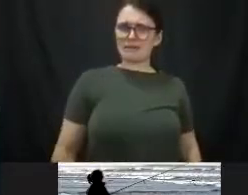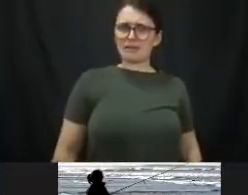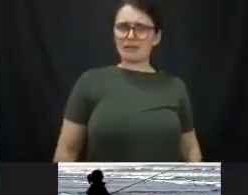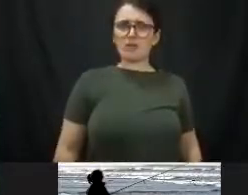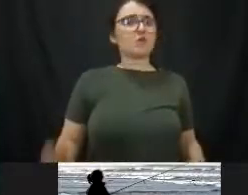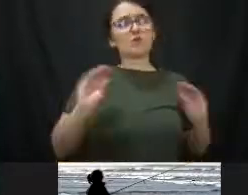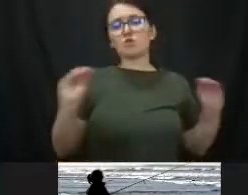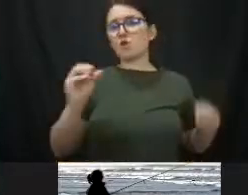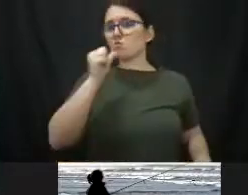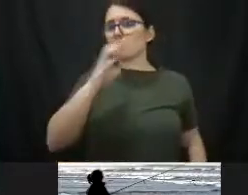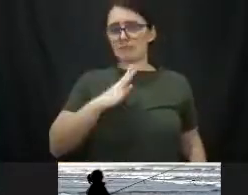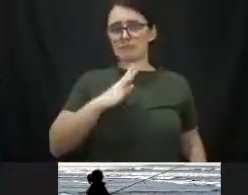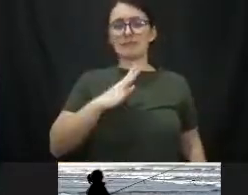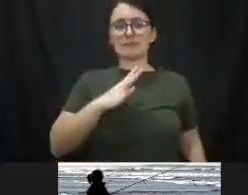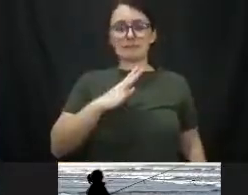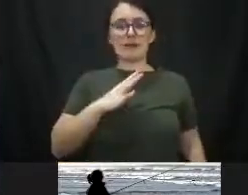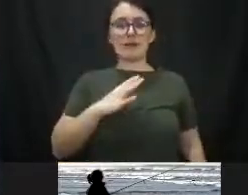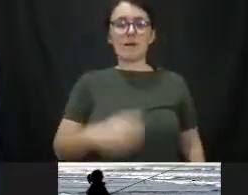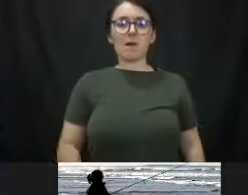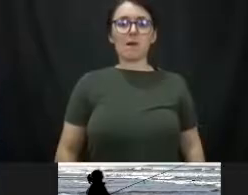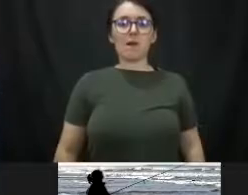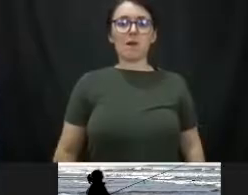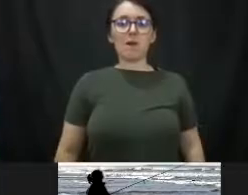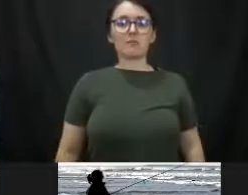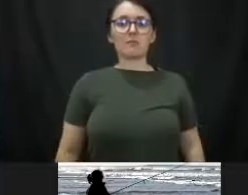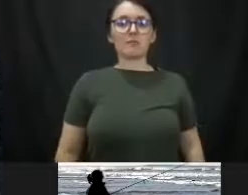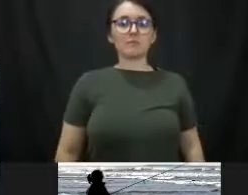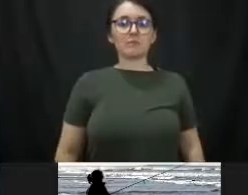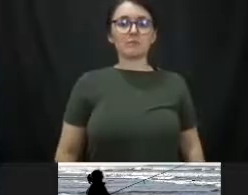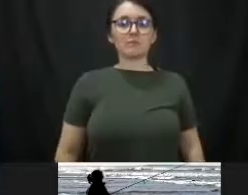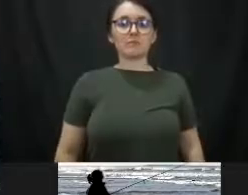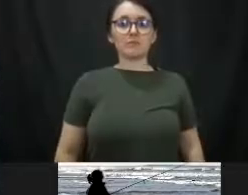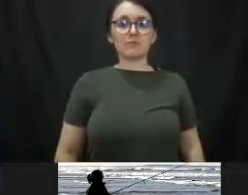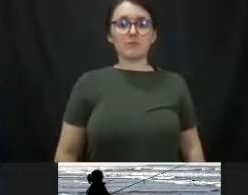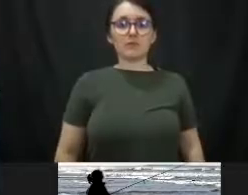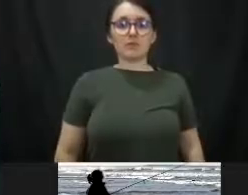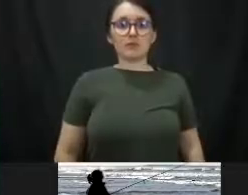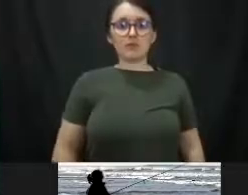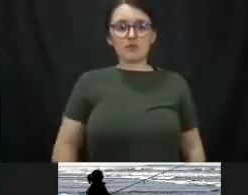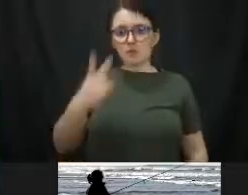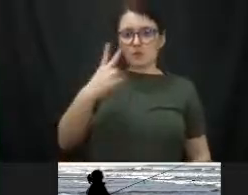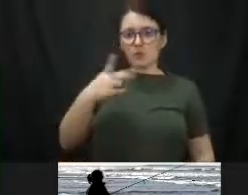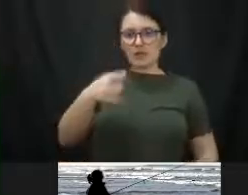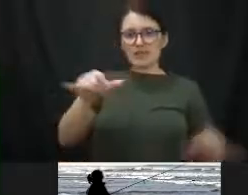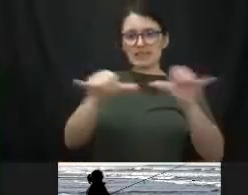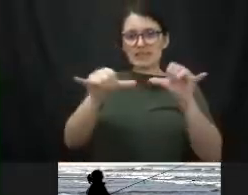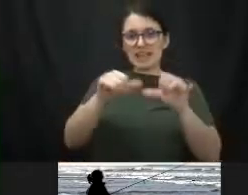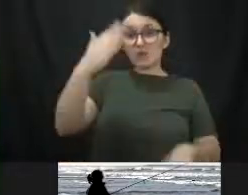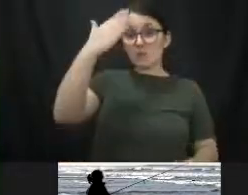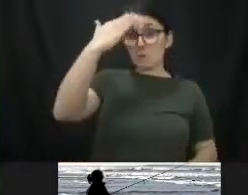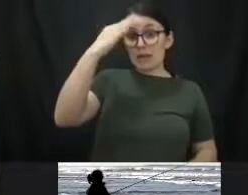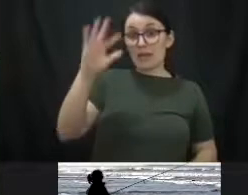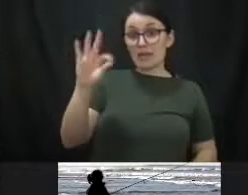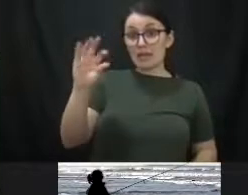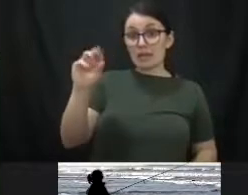females, and you can age them by looking at the size of their forehead. Oh,